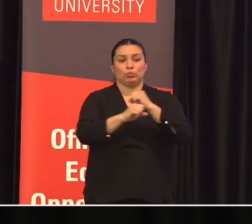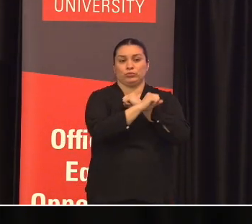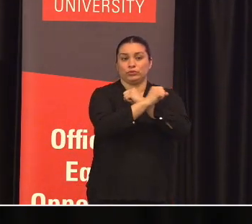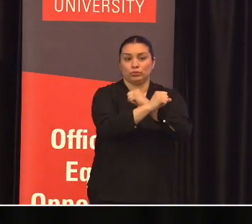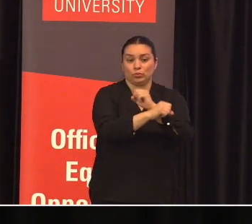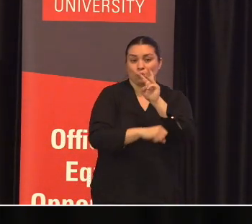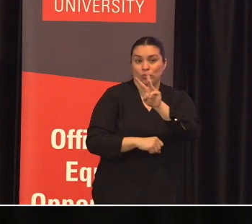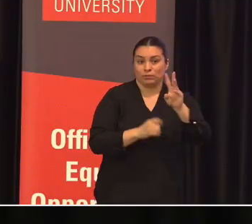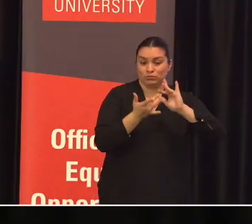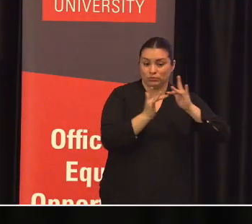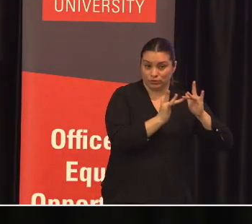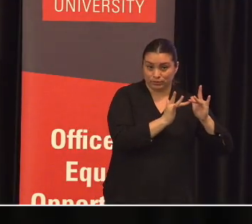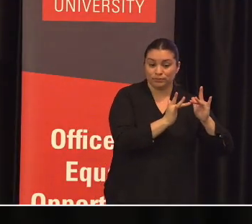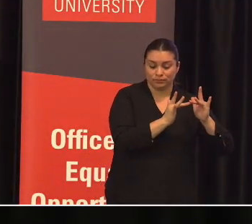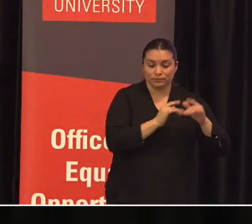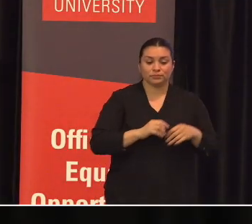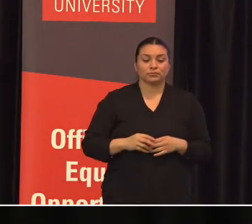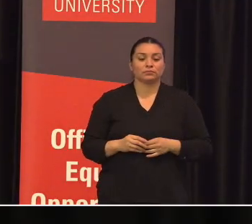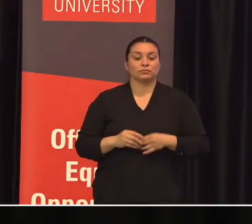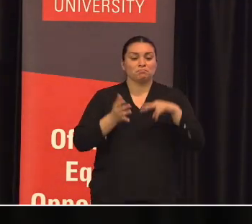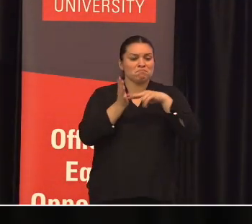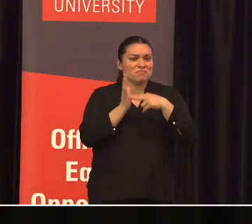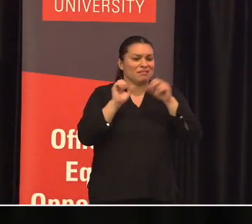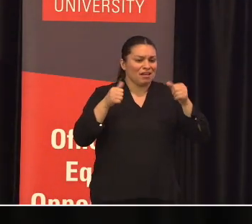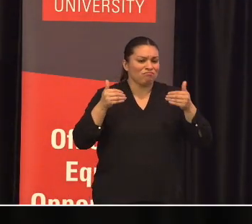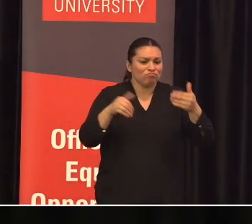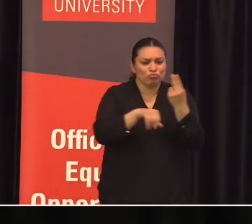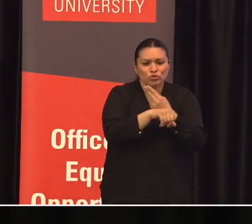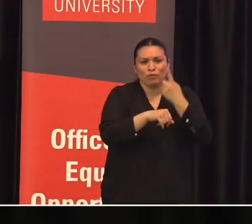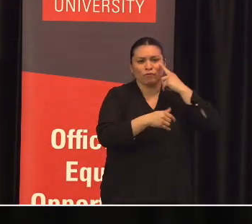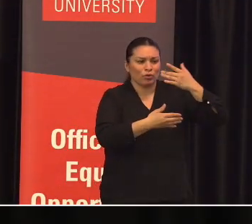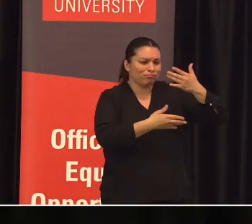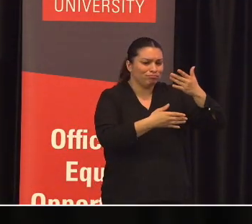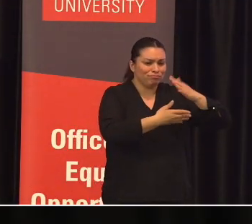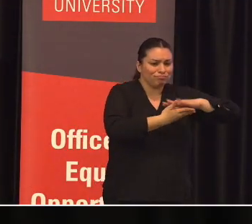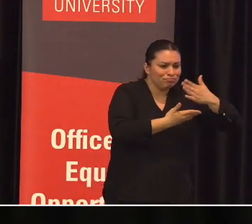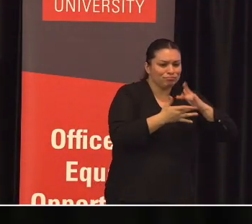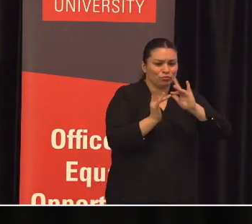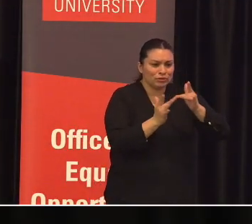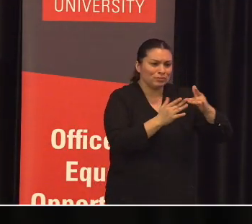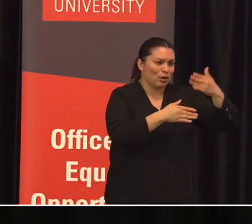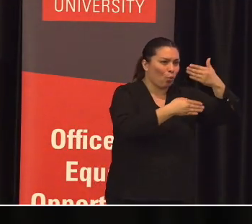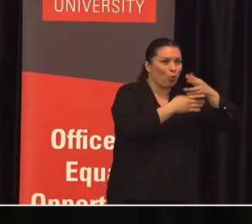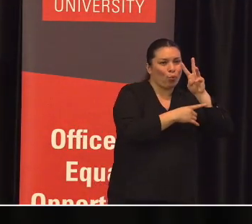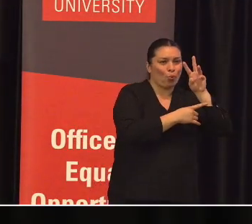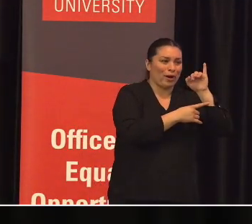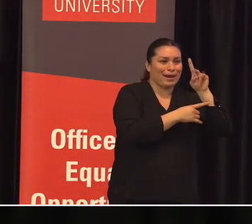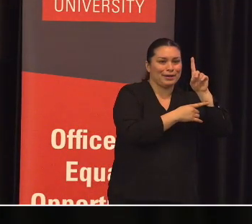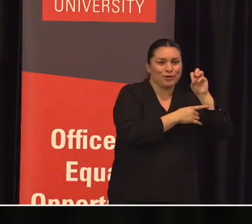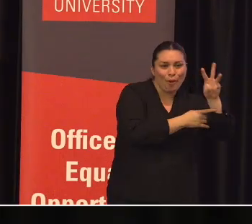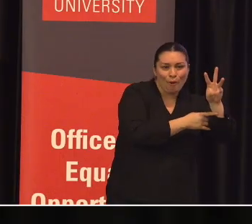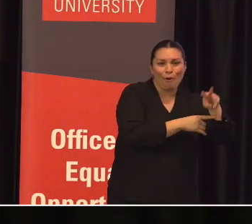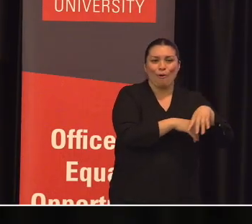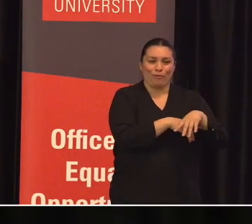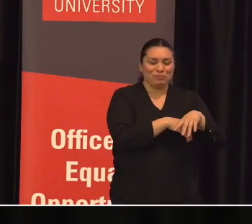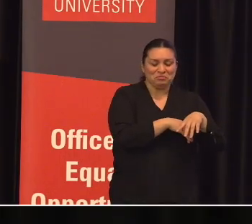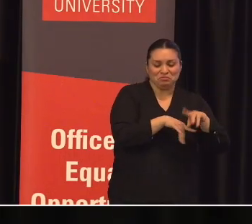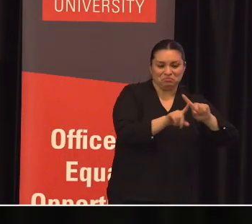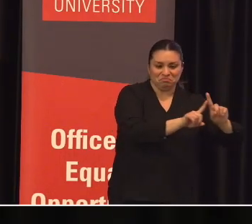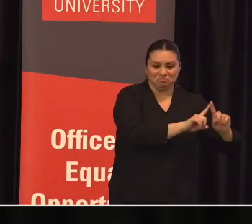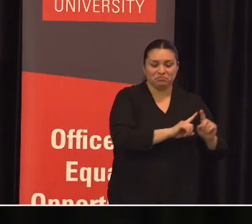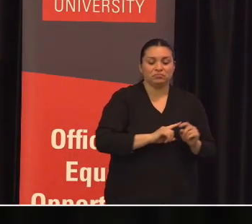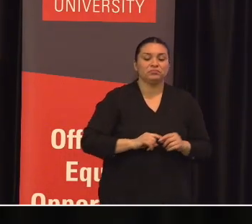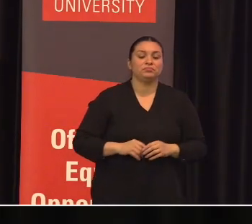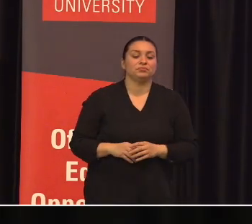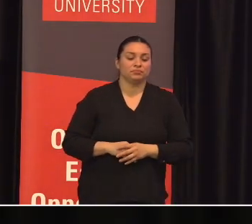Both of them are free. Both of them will check that. So I would just say if you're using Adobe Pro maybe to edit for accessibility, that's